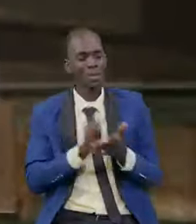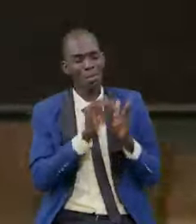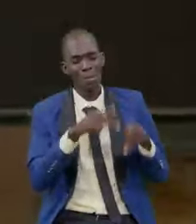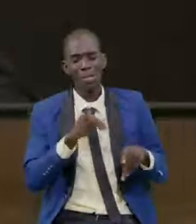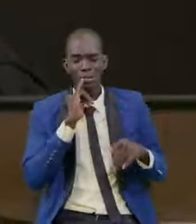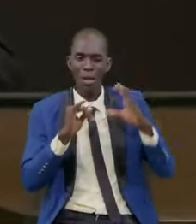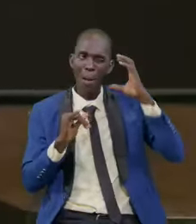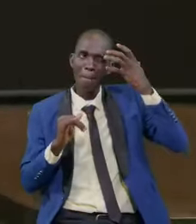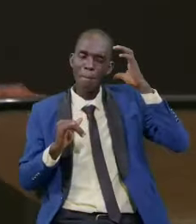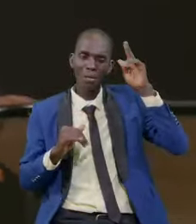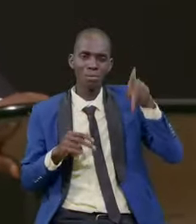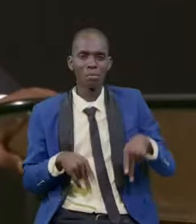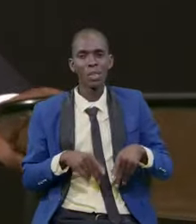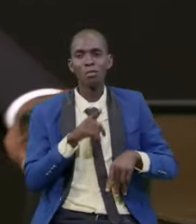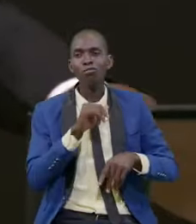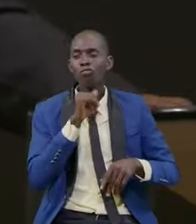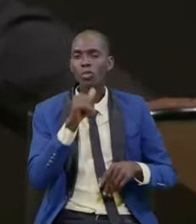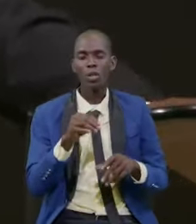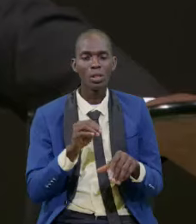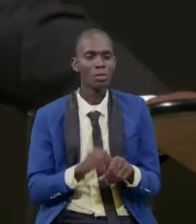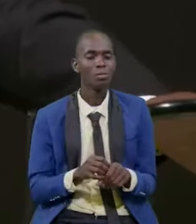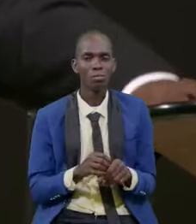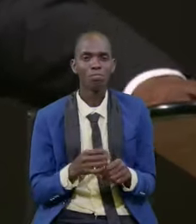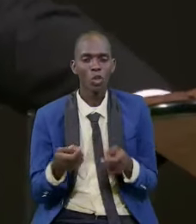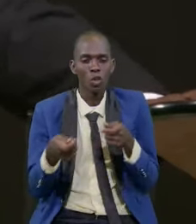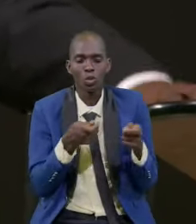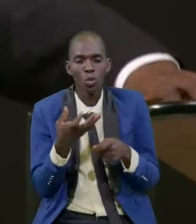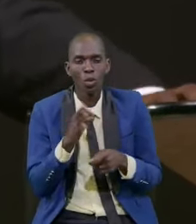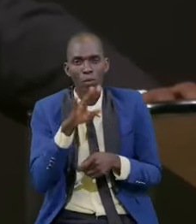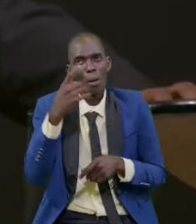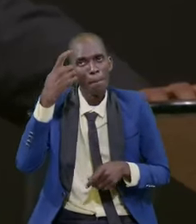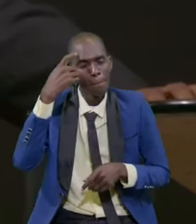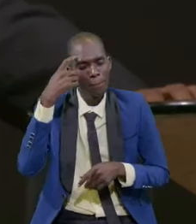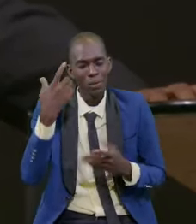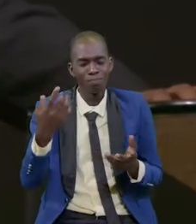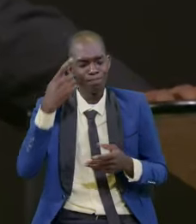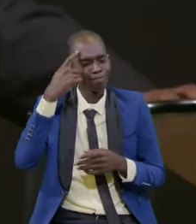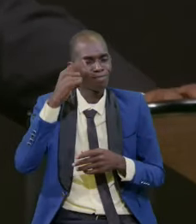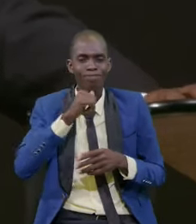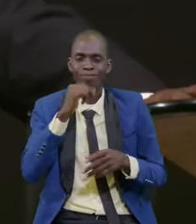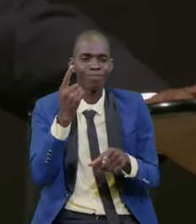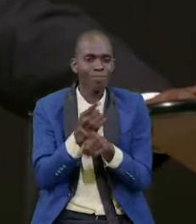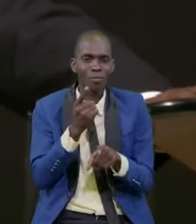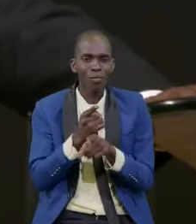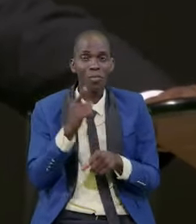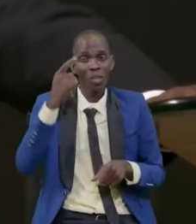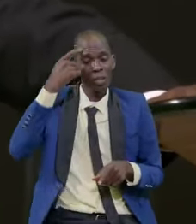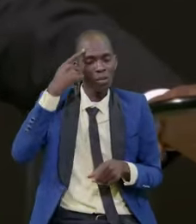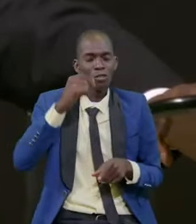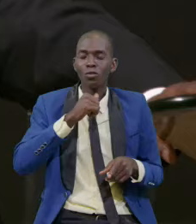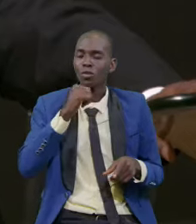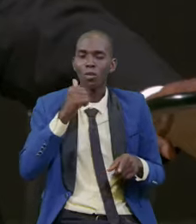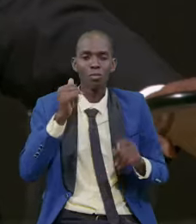not in control of his senses, is not in control of his utterance, is not